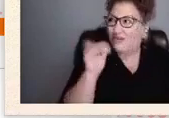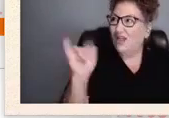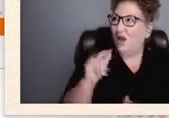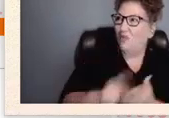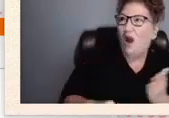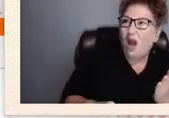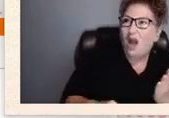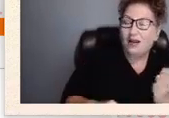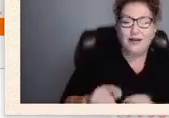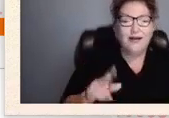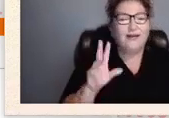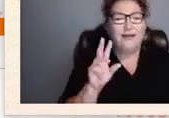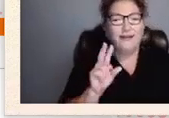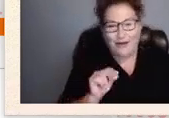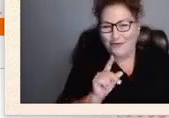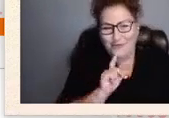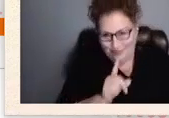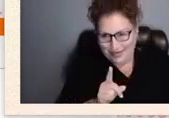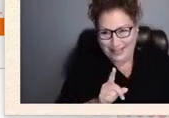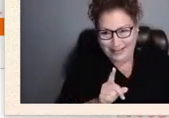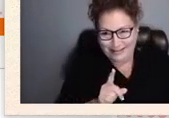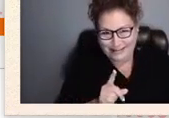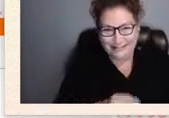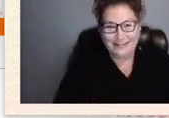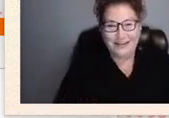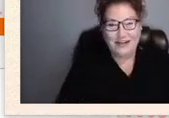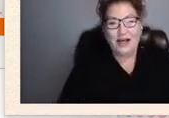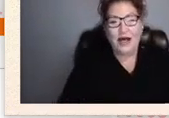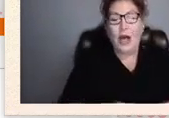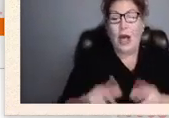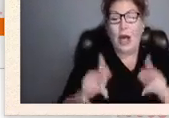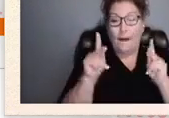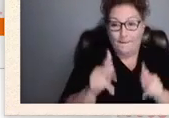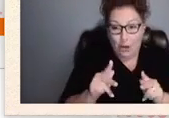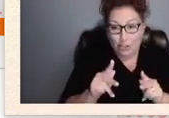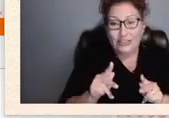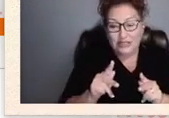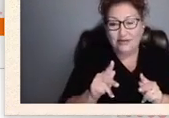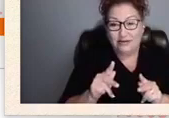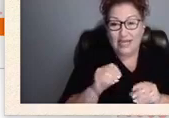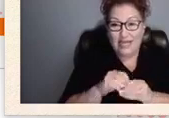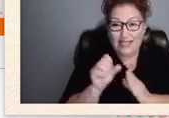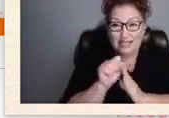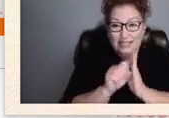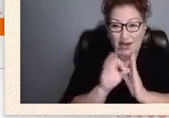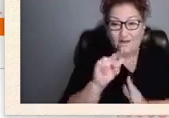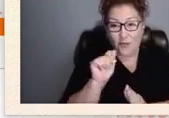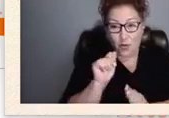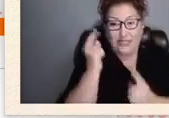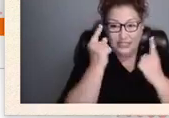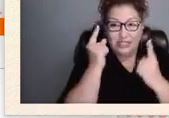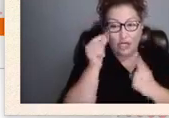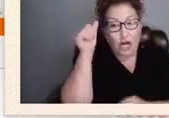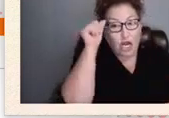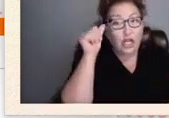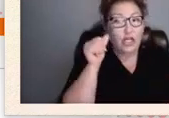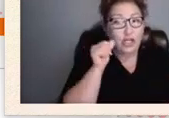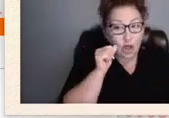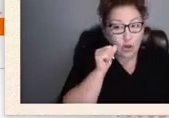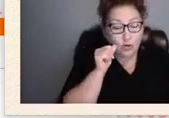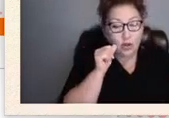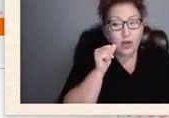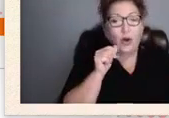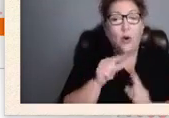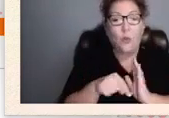No, really. A person in the state of Florida is considered an adult upon reaching the age of majority, meaning